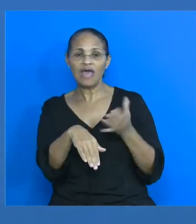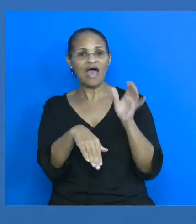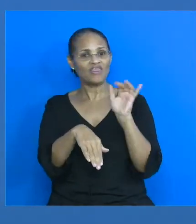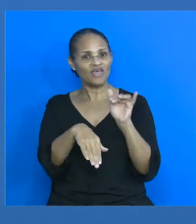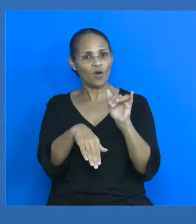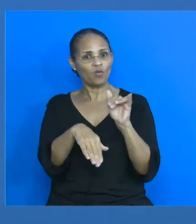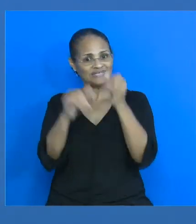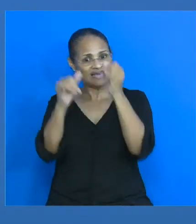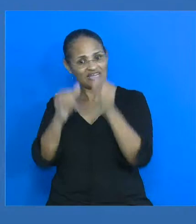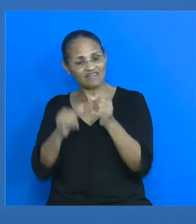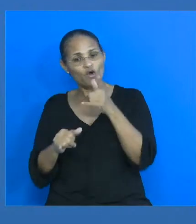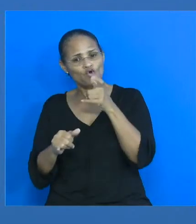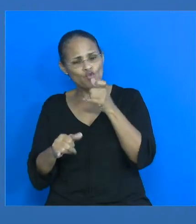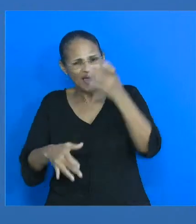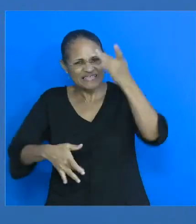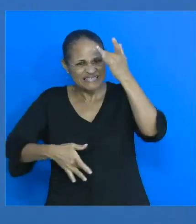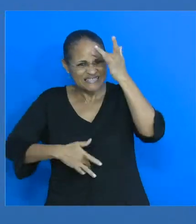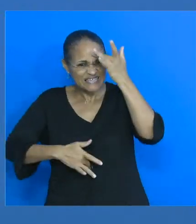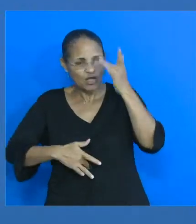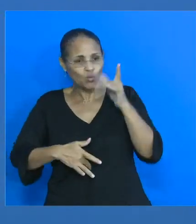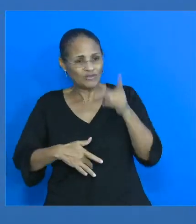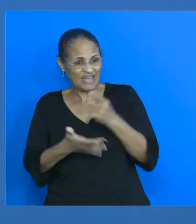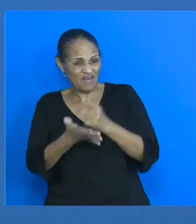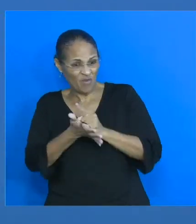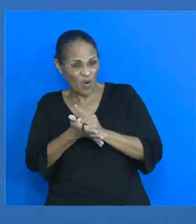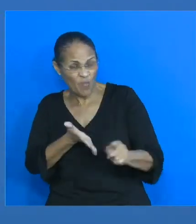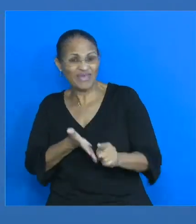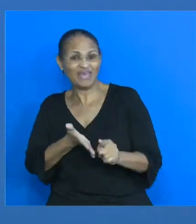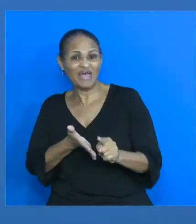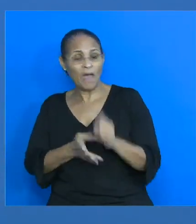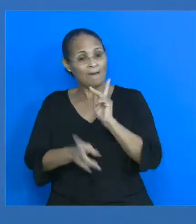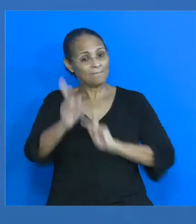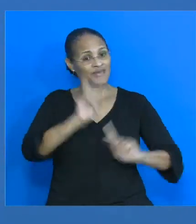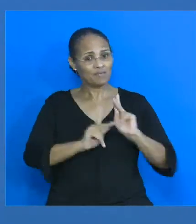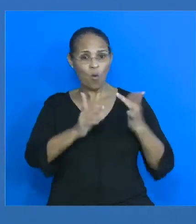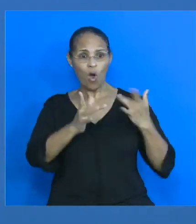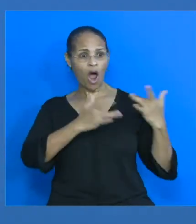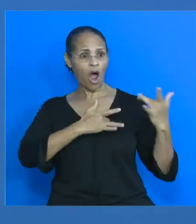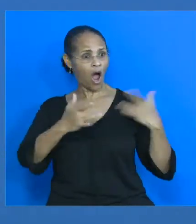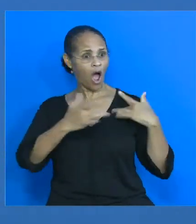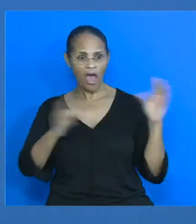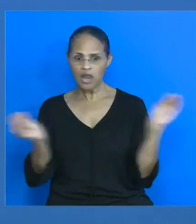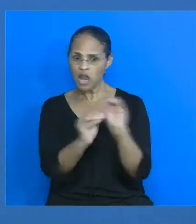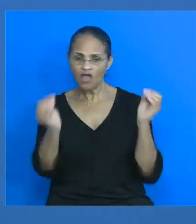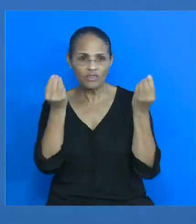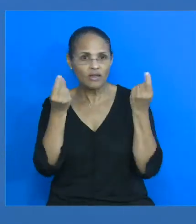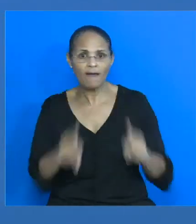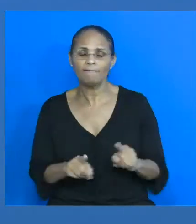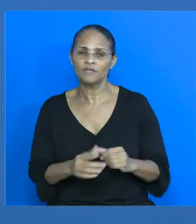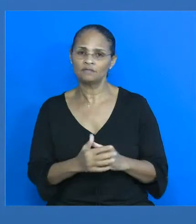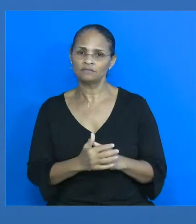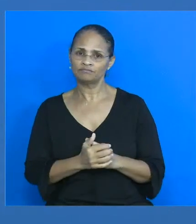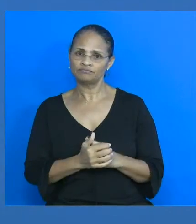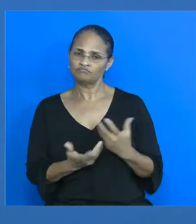was an individual who had symptoms who was there for a week. Persons were concerned and nothing was done.